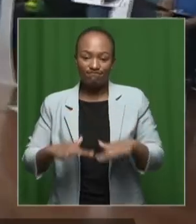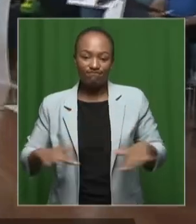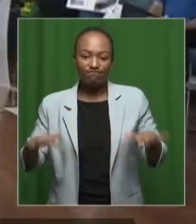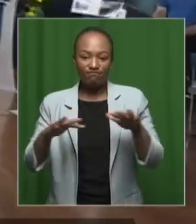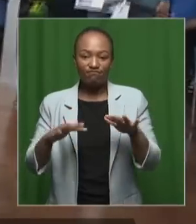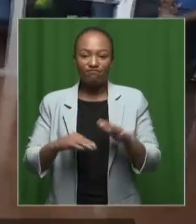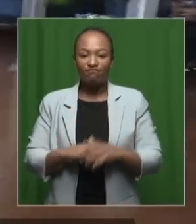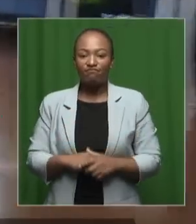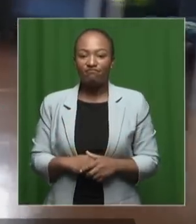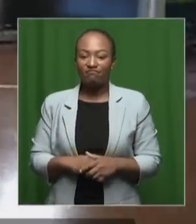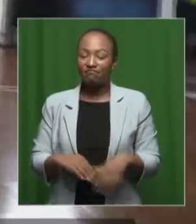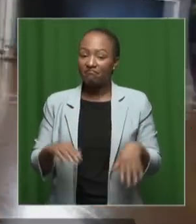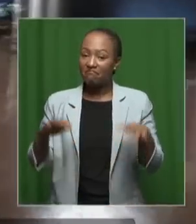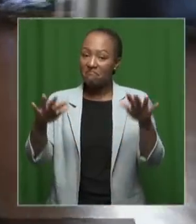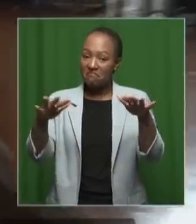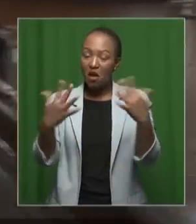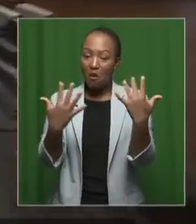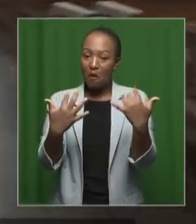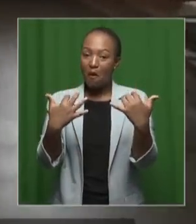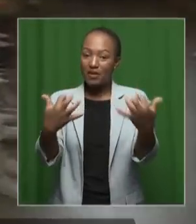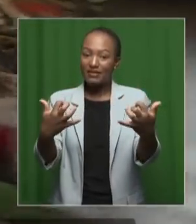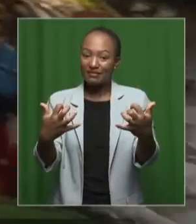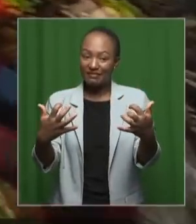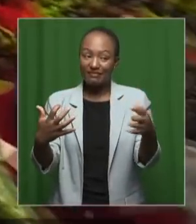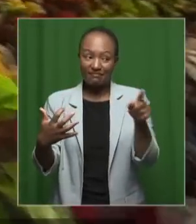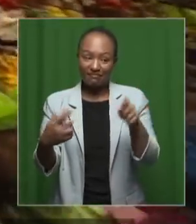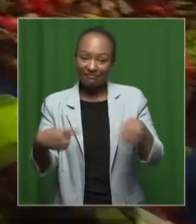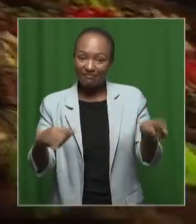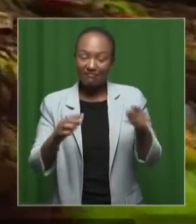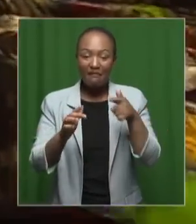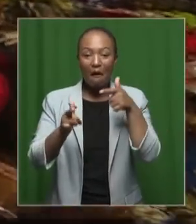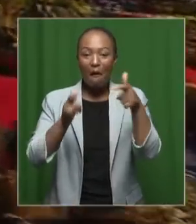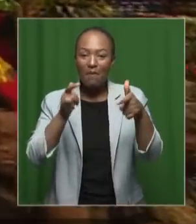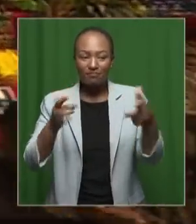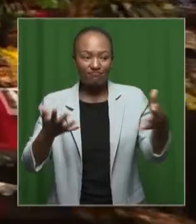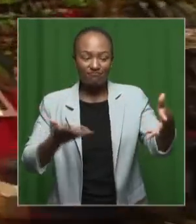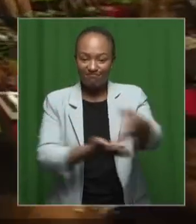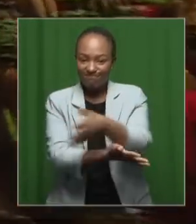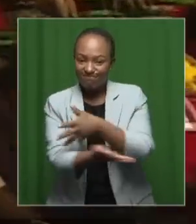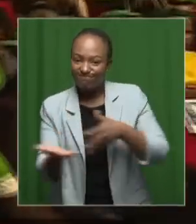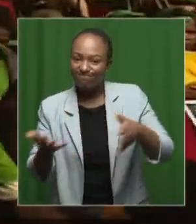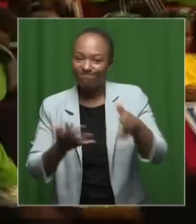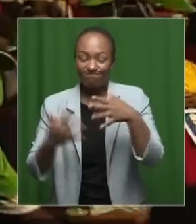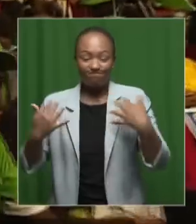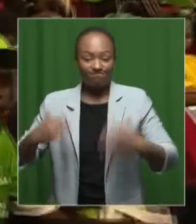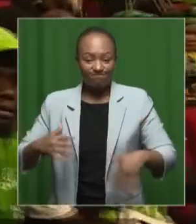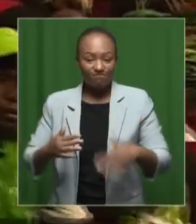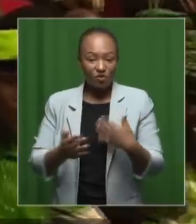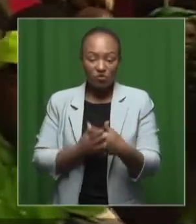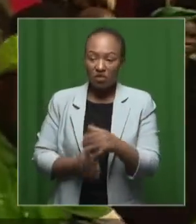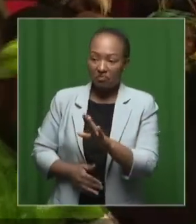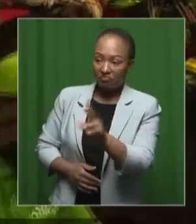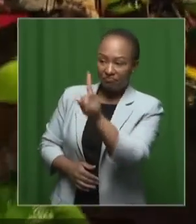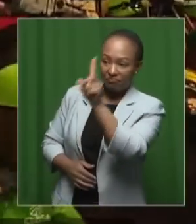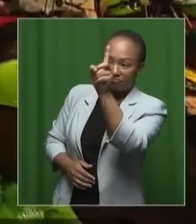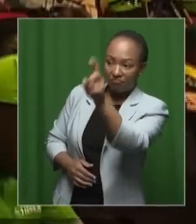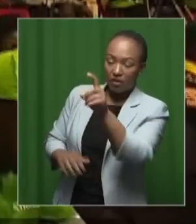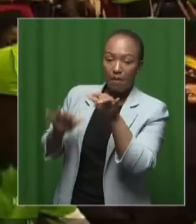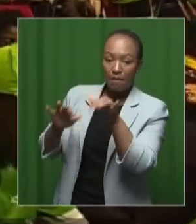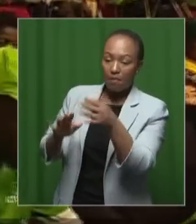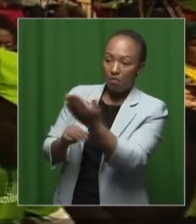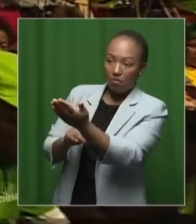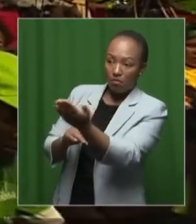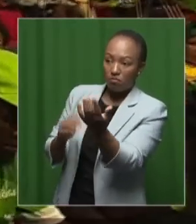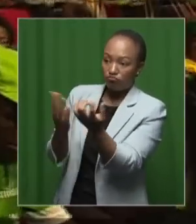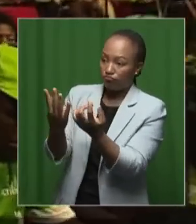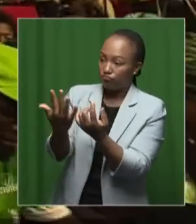right? The audience interaction, it is audience driven as well. They're going to pose questions to the people that are